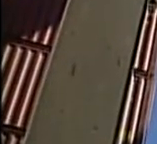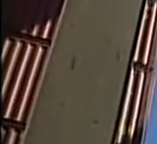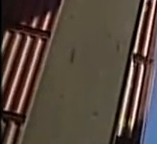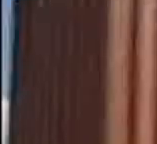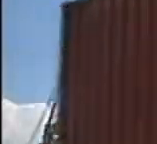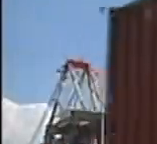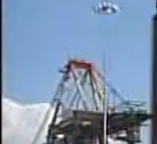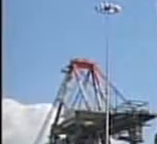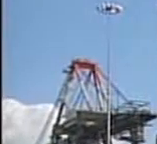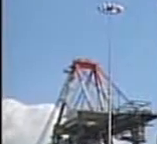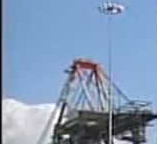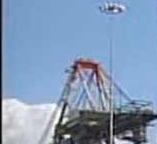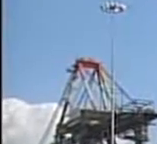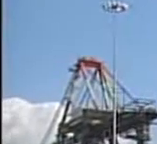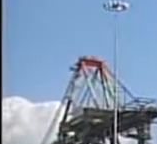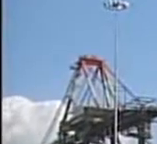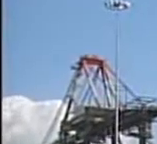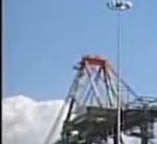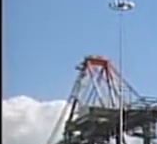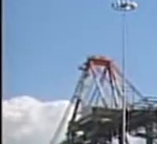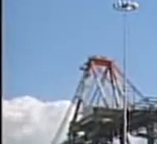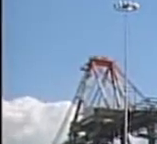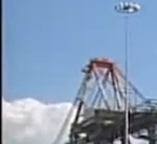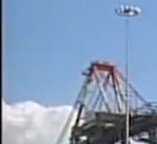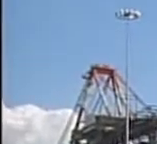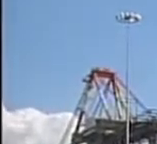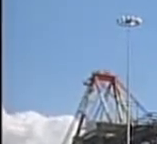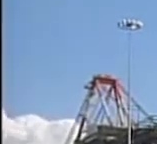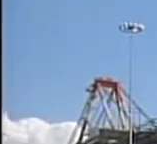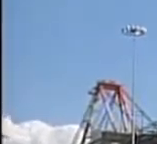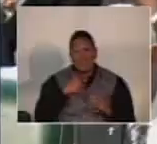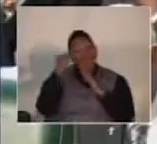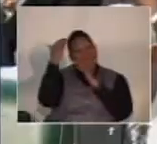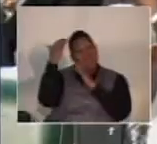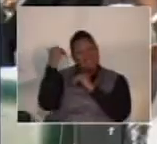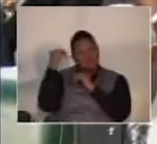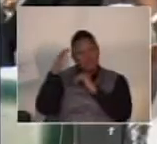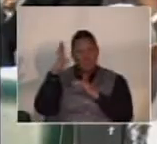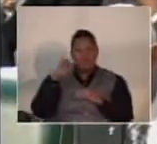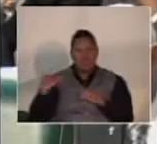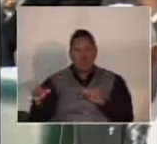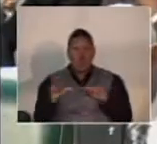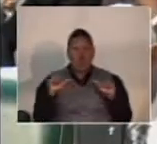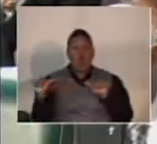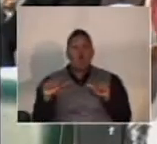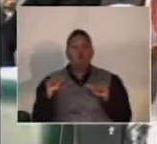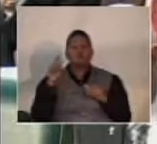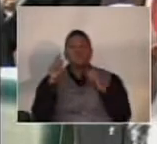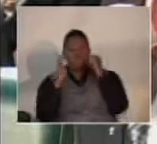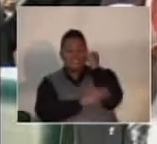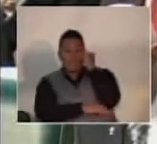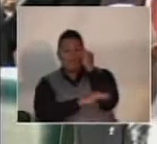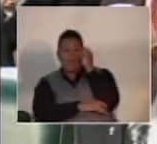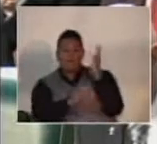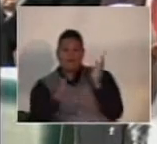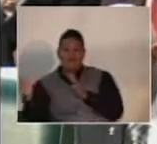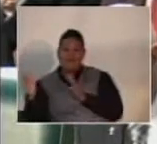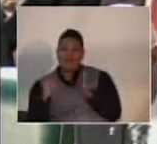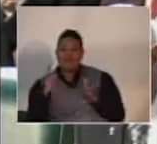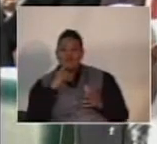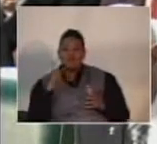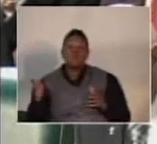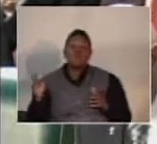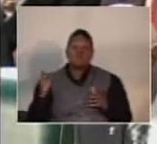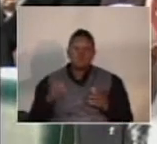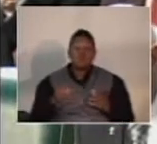pre-qualified bidders will soon take charge of that development. We expect, Mr. Speaker, by August to September, the provisional